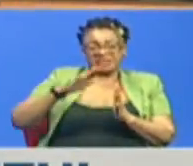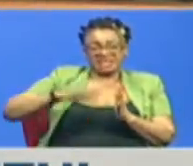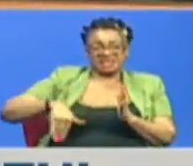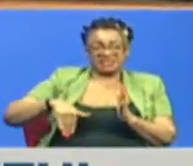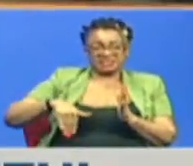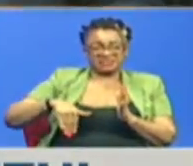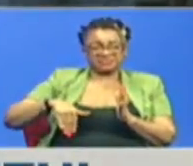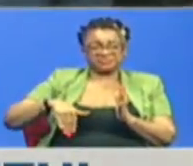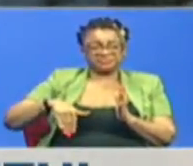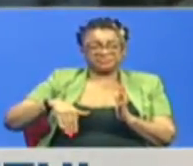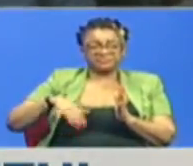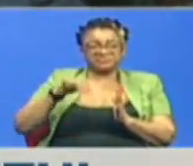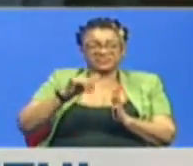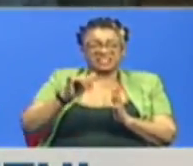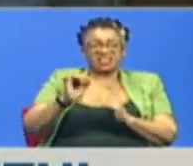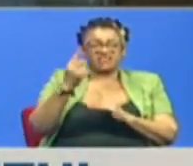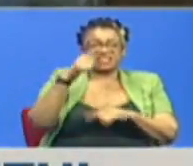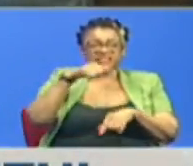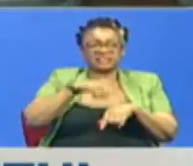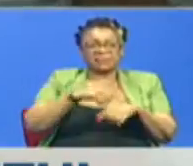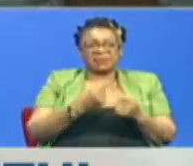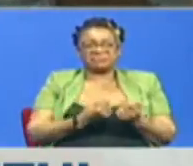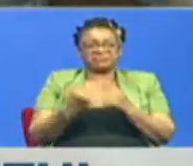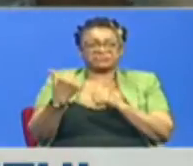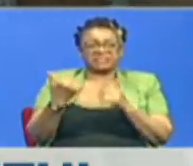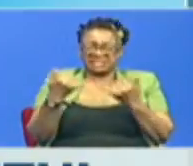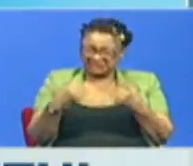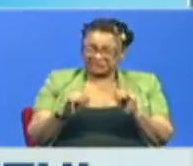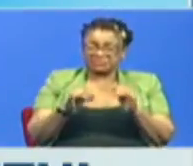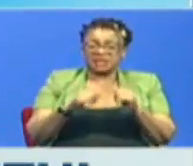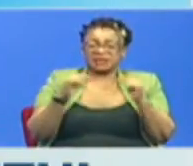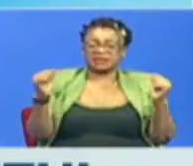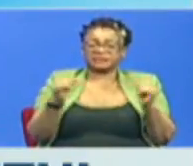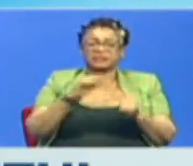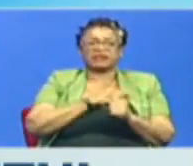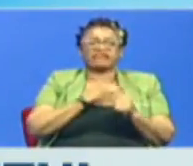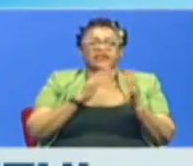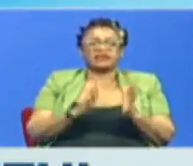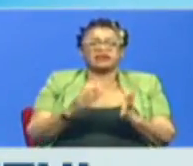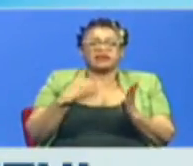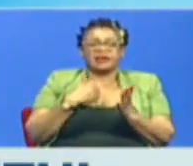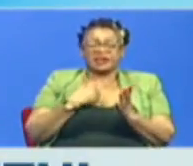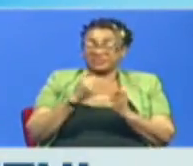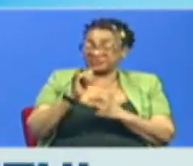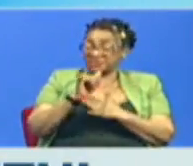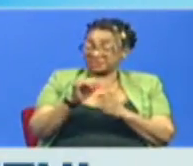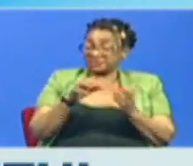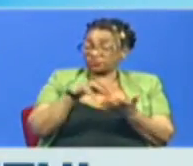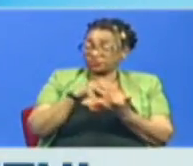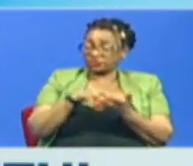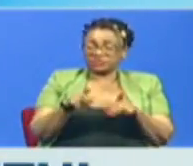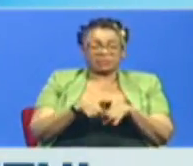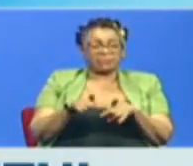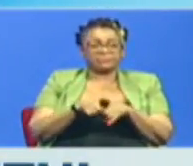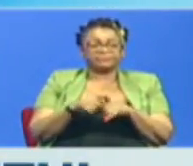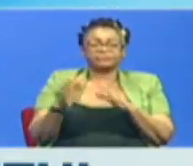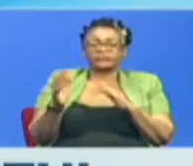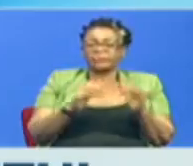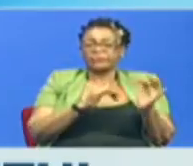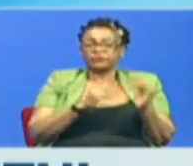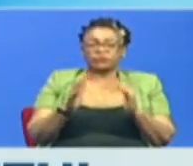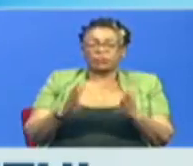is not the first time an impeachment attempt against the governor has experienced a setback. The motion had been slated for debate